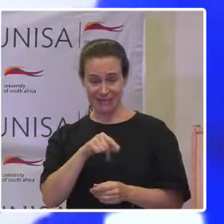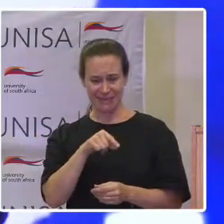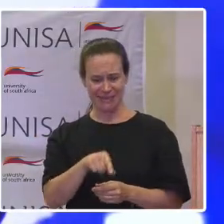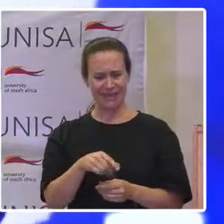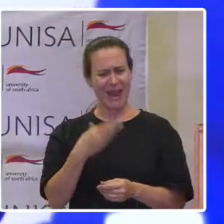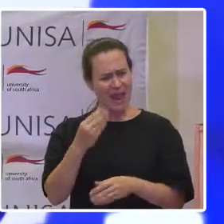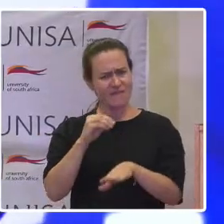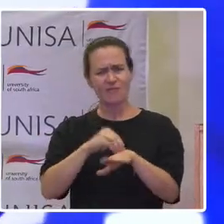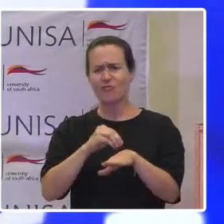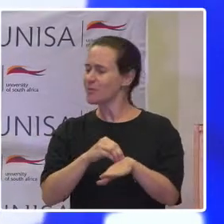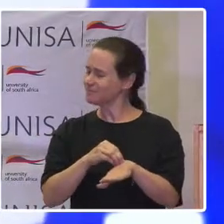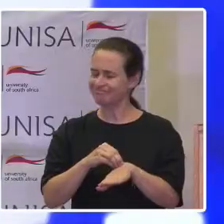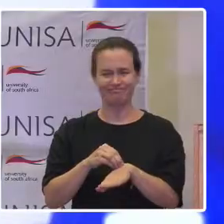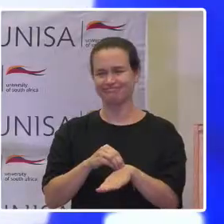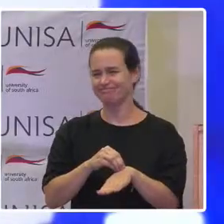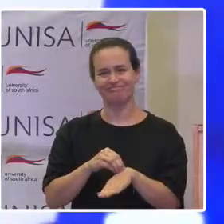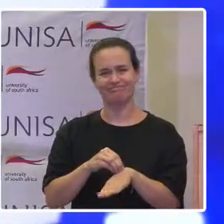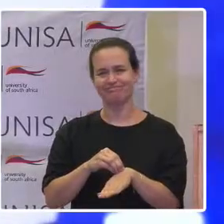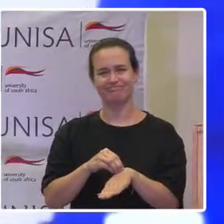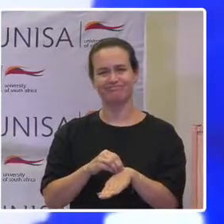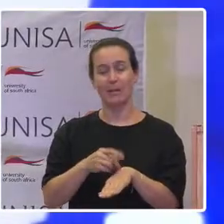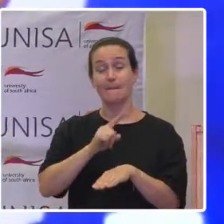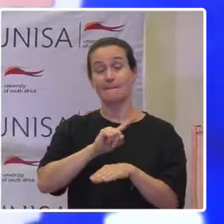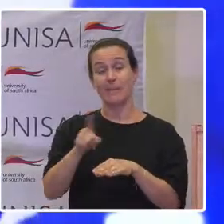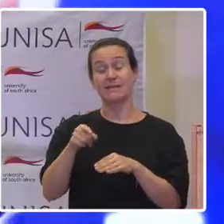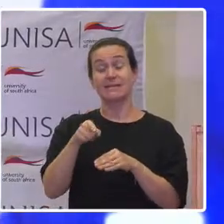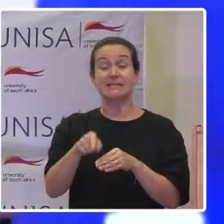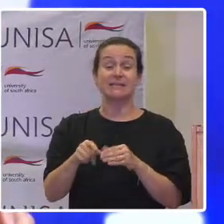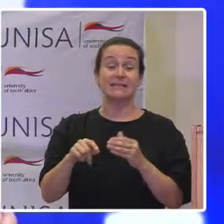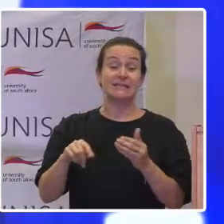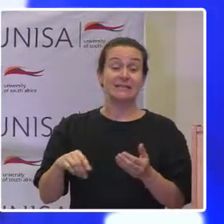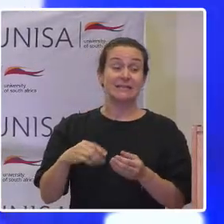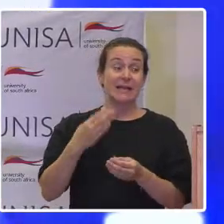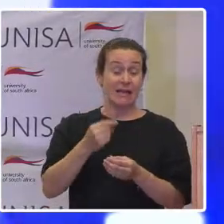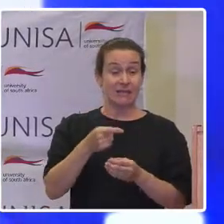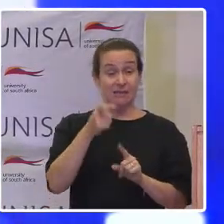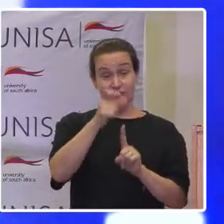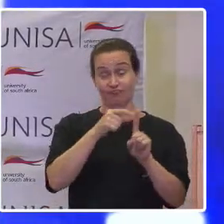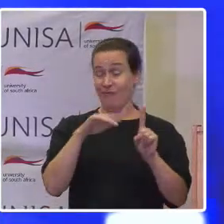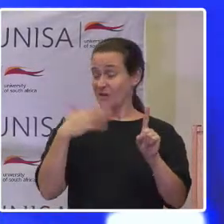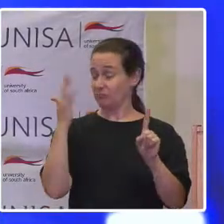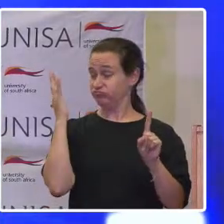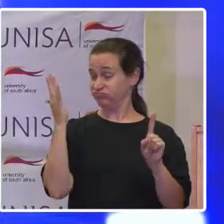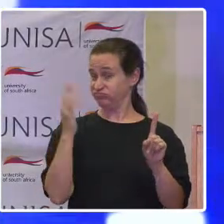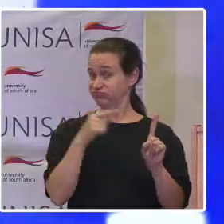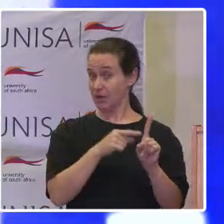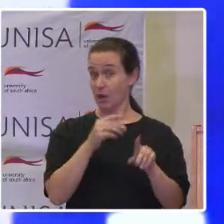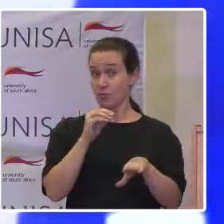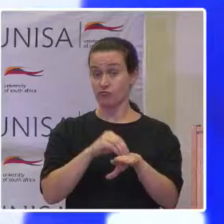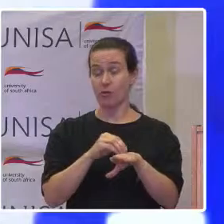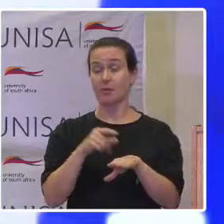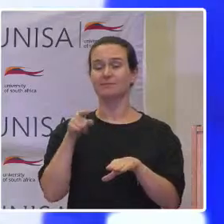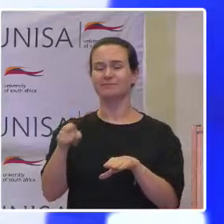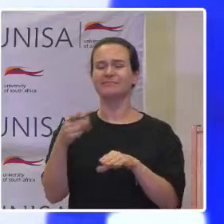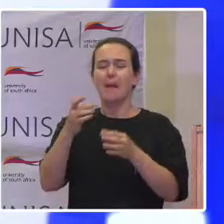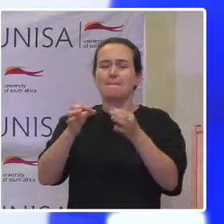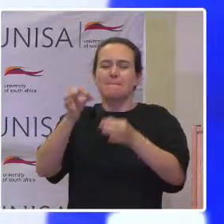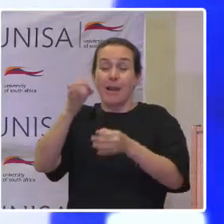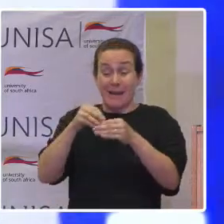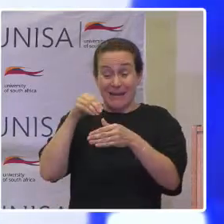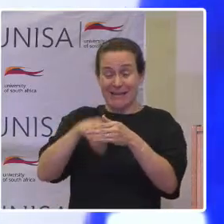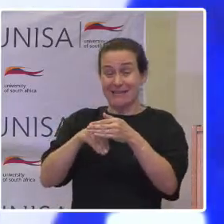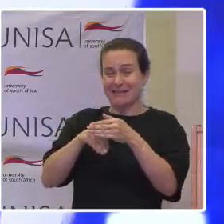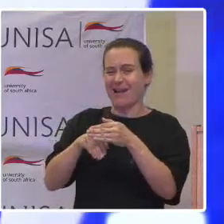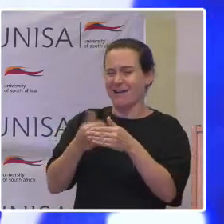no issue there. It's behind the curtain, as the keynote speaker spoke about, aeropolitics. And